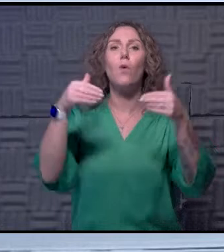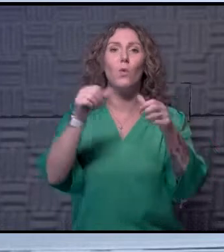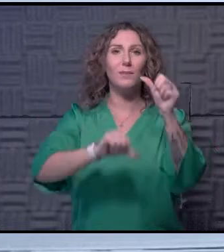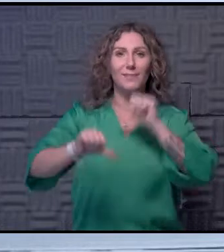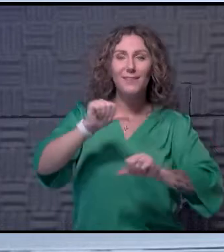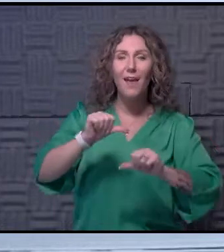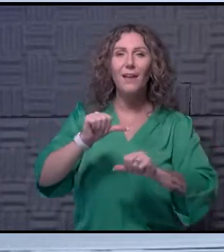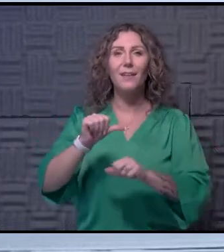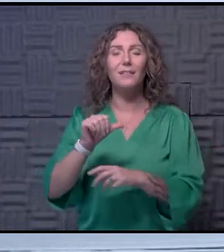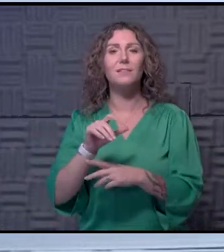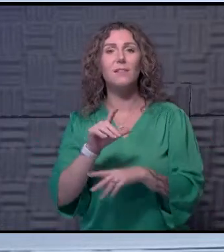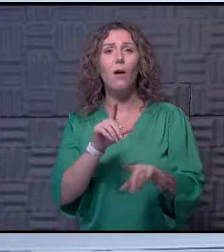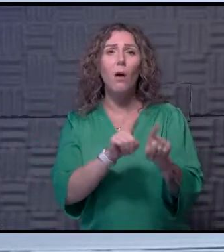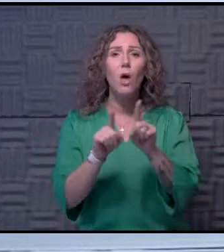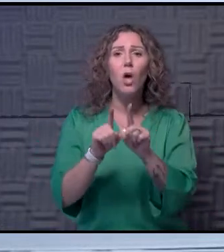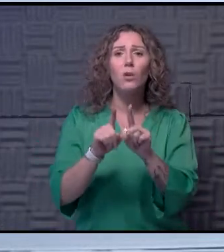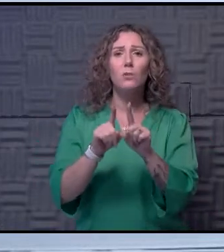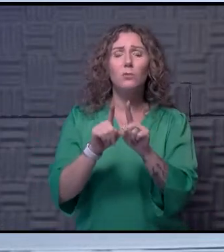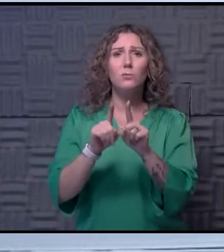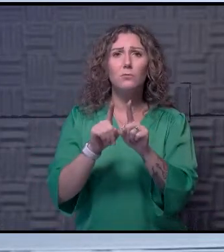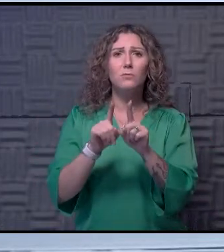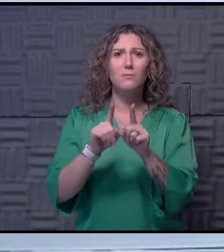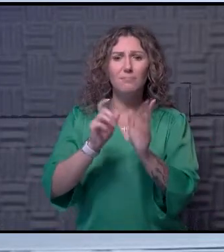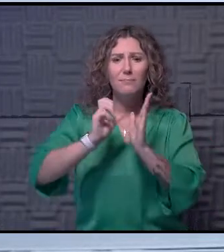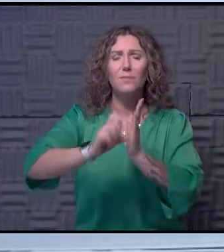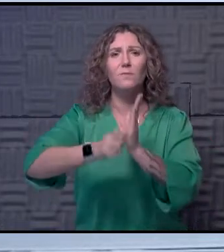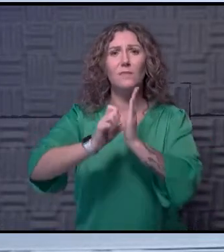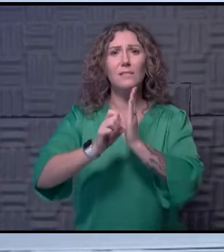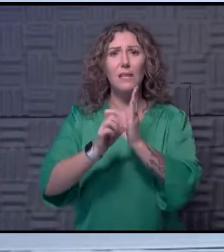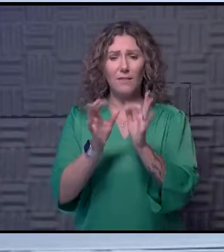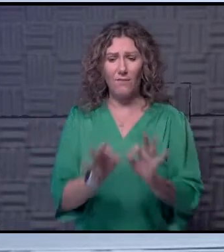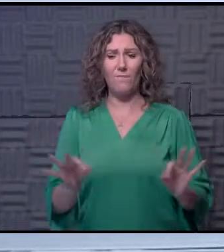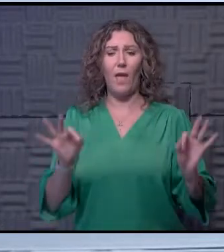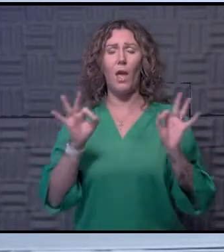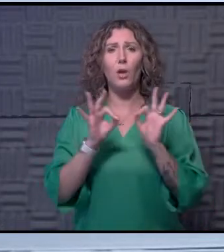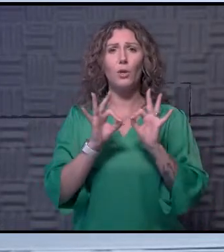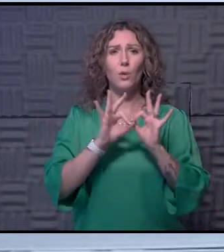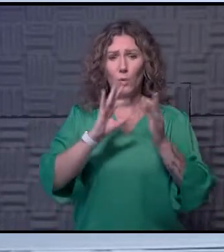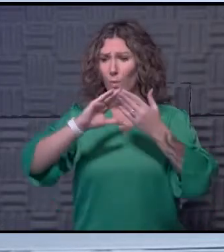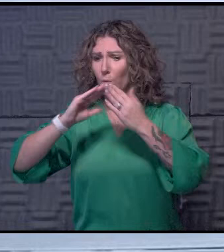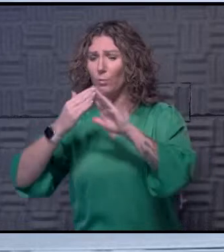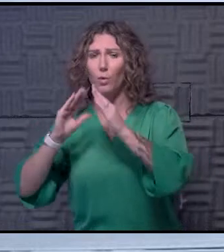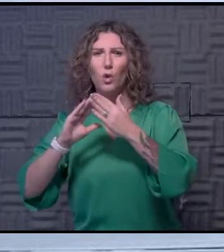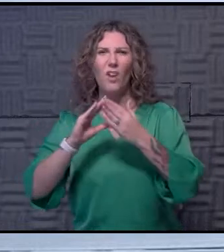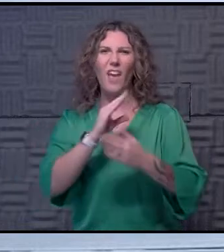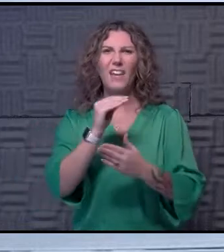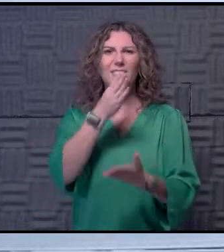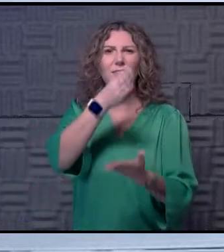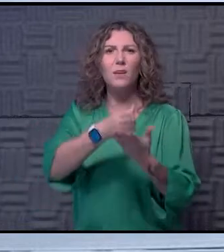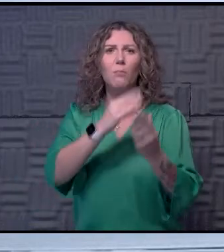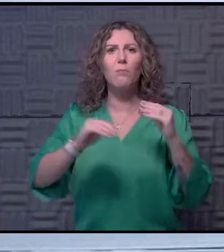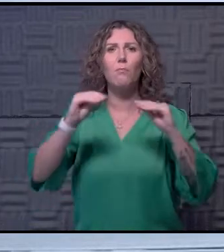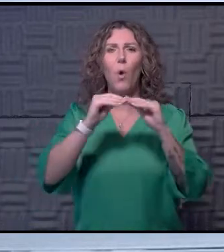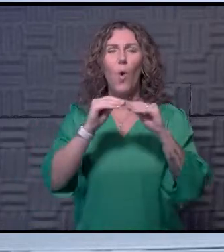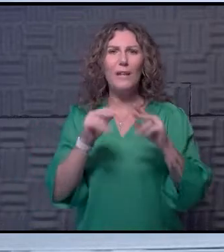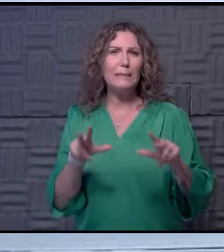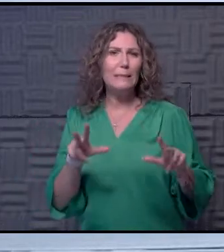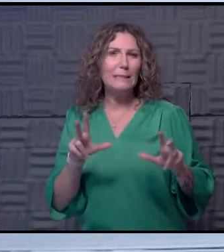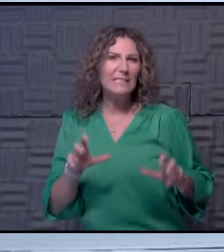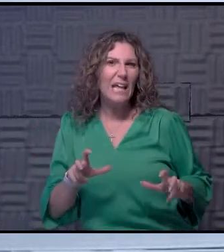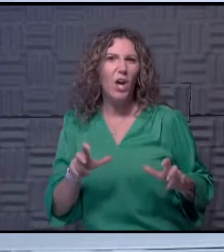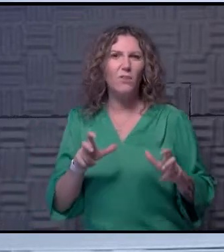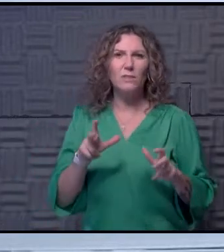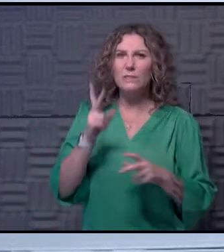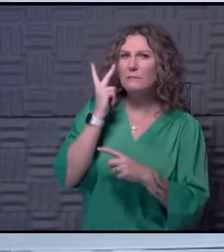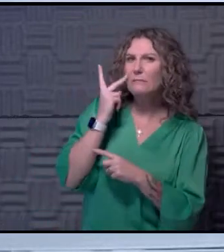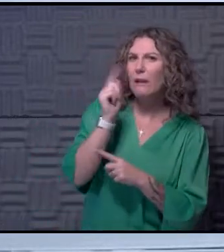Ginther's, but also on reinstilling values of community and breaking some of the more selfish trends that we might see,